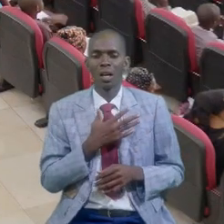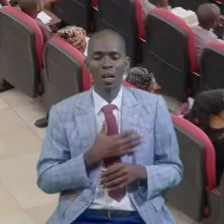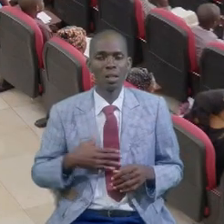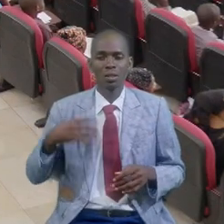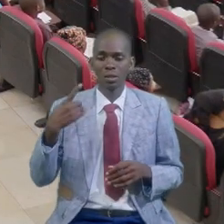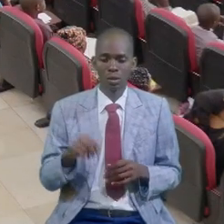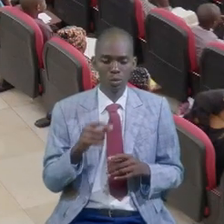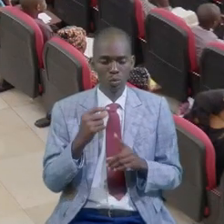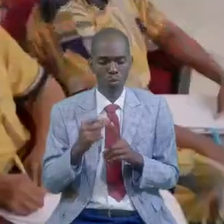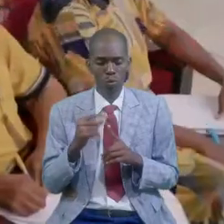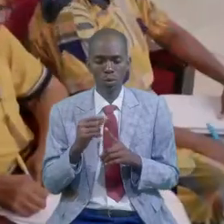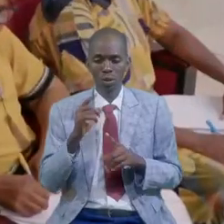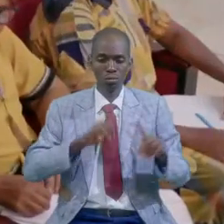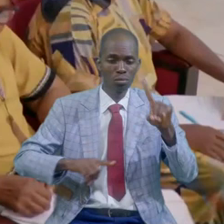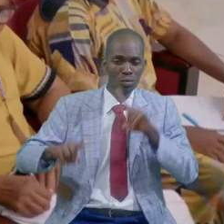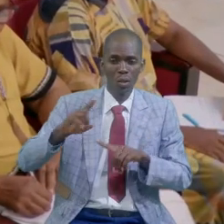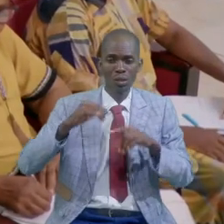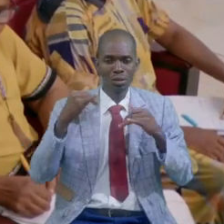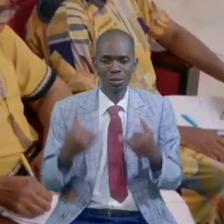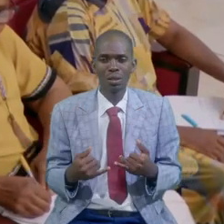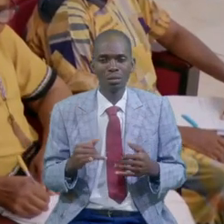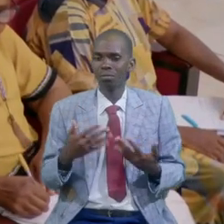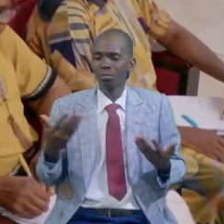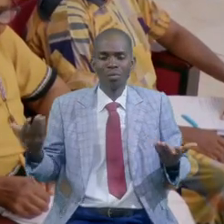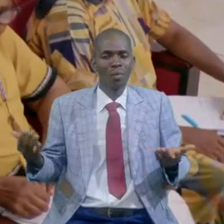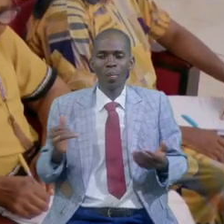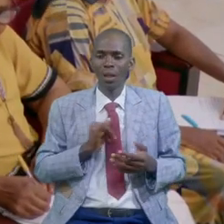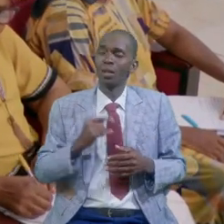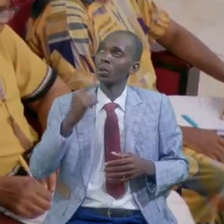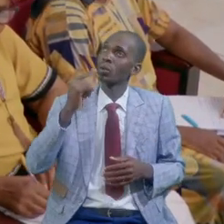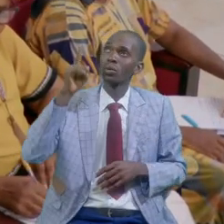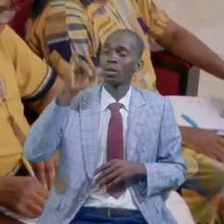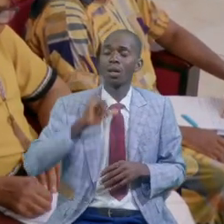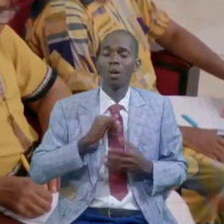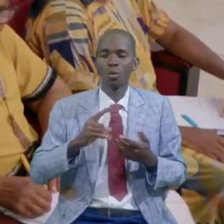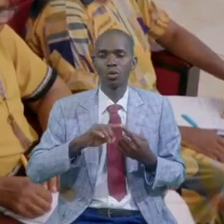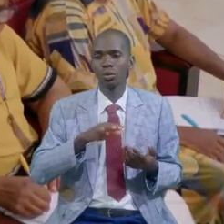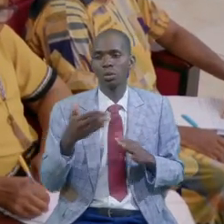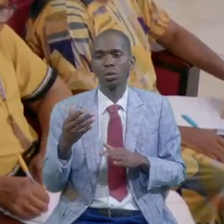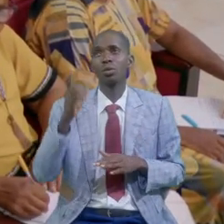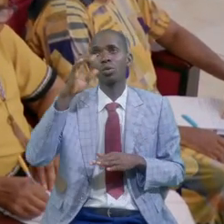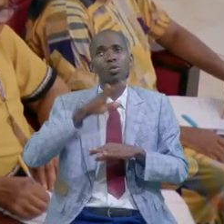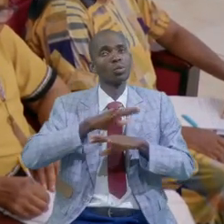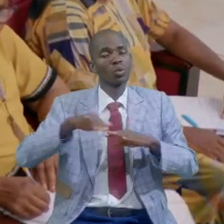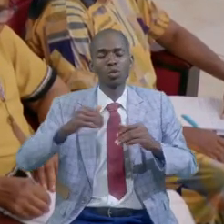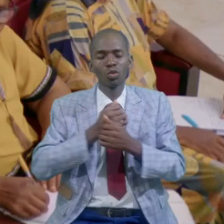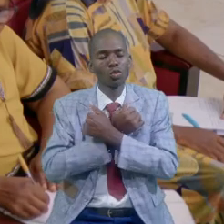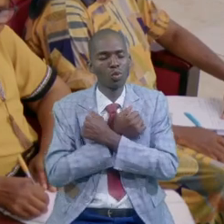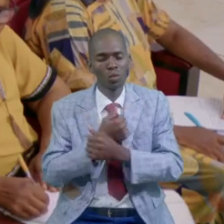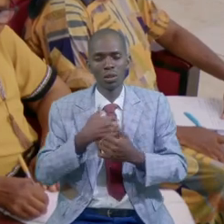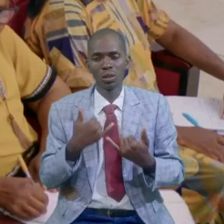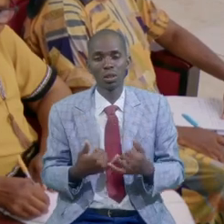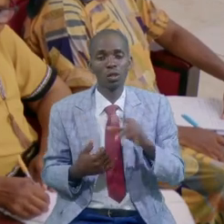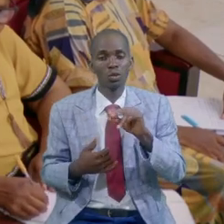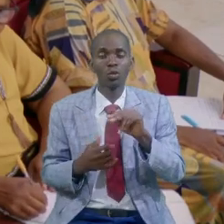spoke out of my mouth, I even told him I wanted to die. God does not love me now. He loves you more